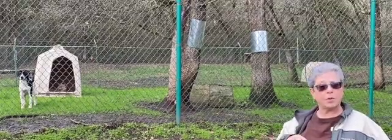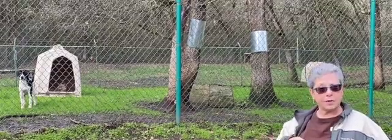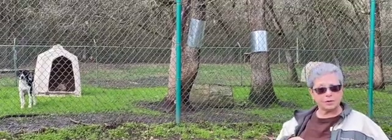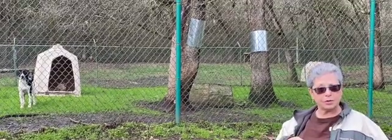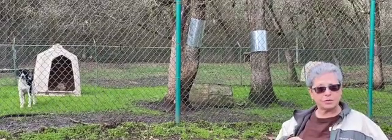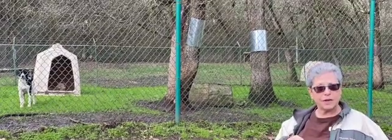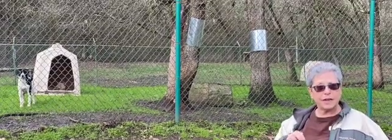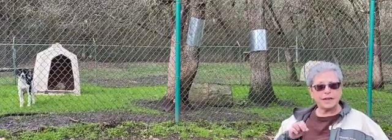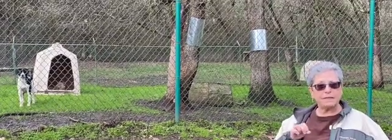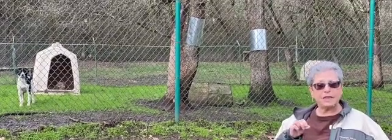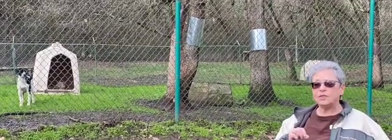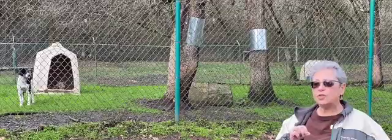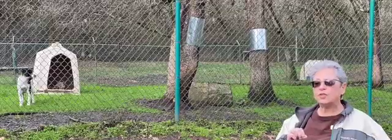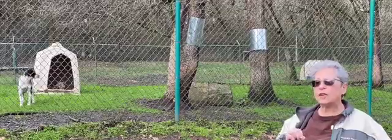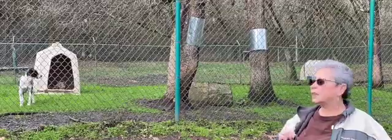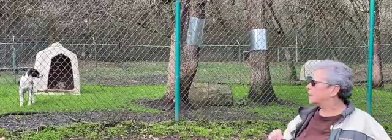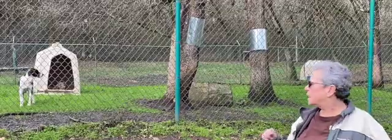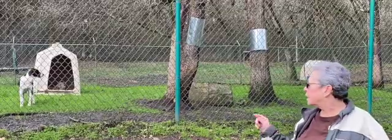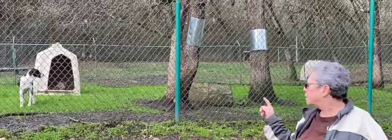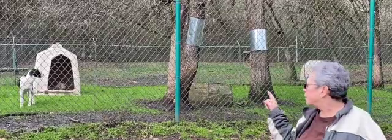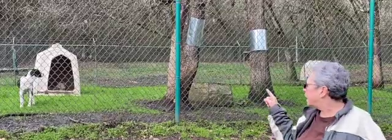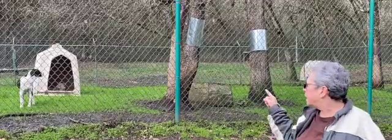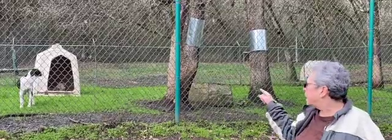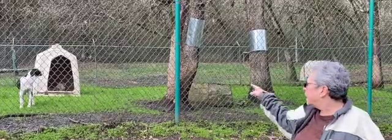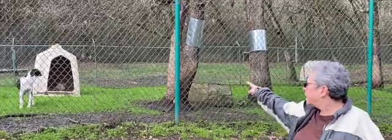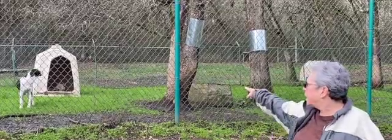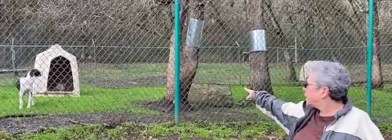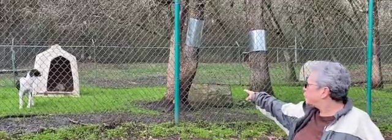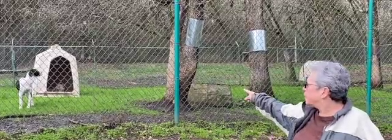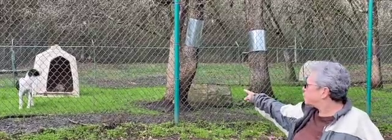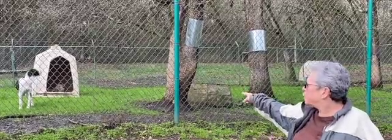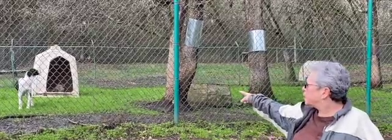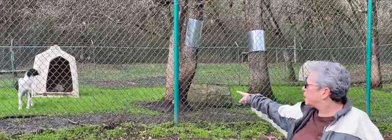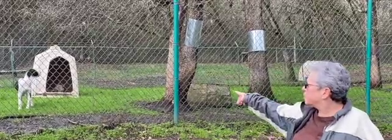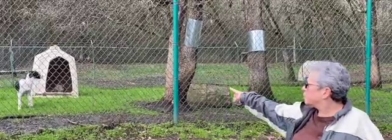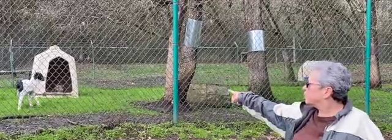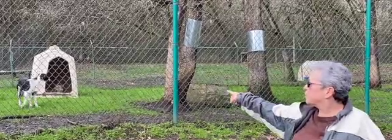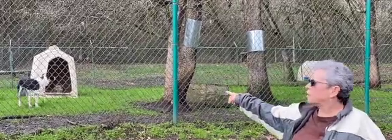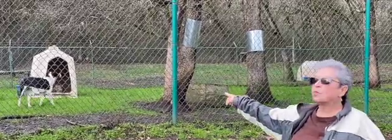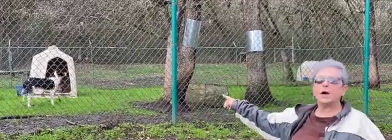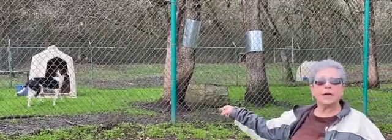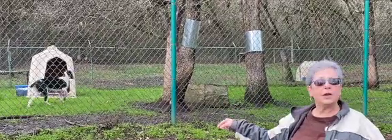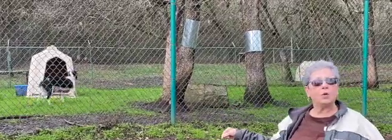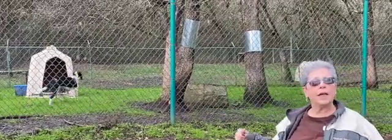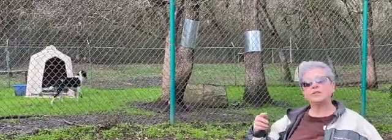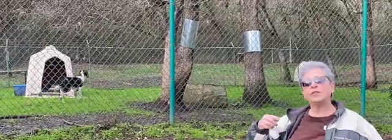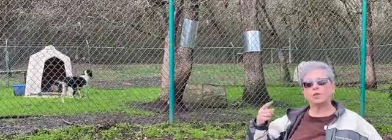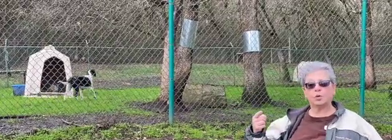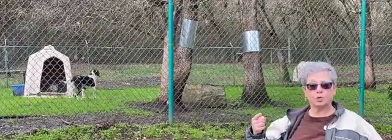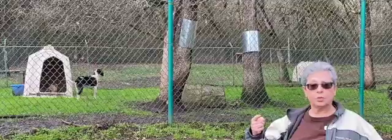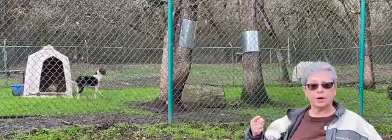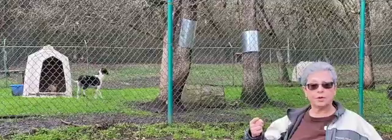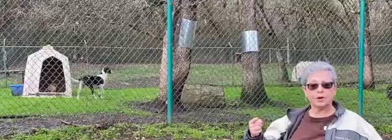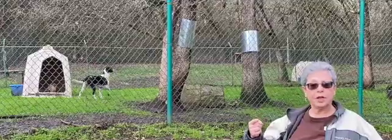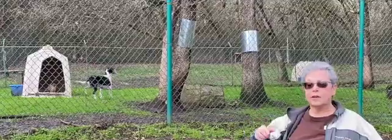and brothers. And the interesting thing is that KJ the cheetah looks at Rhino as his